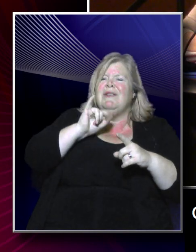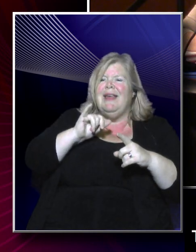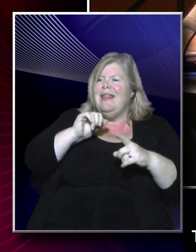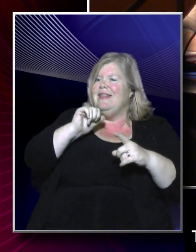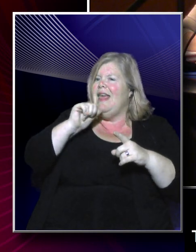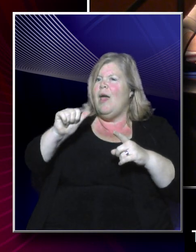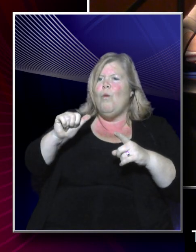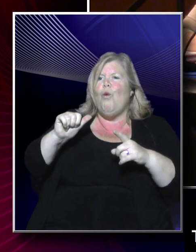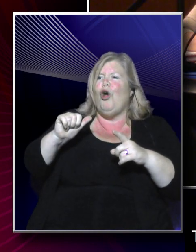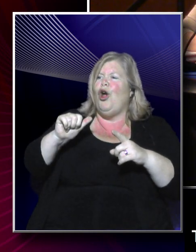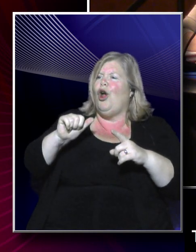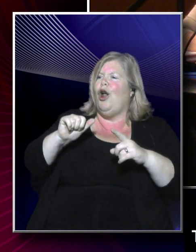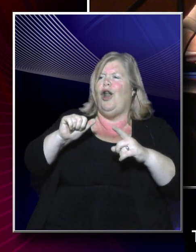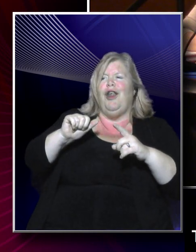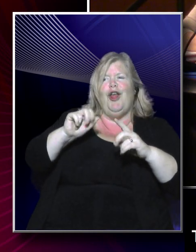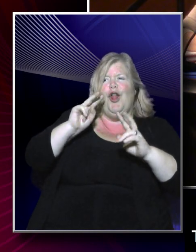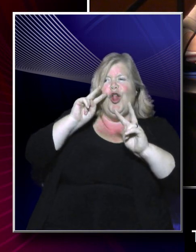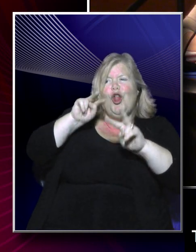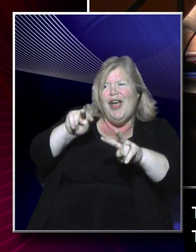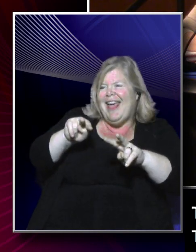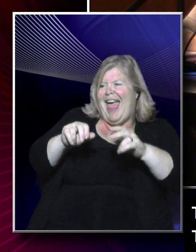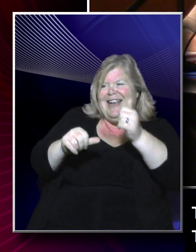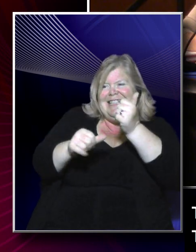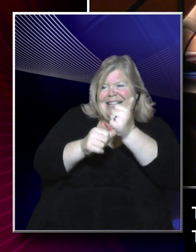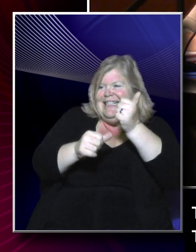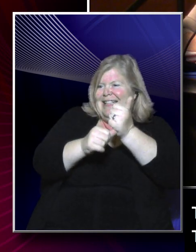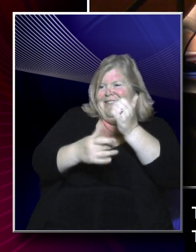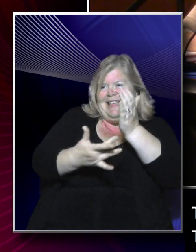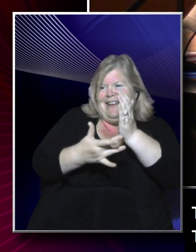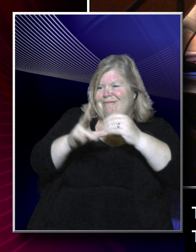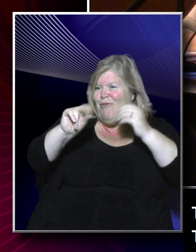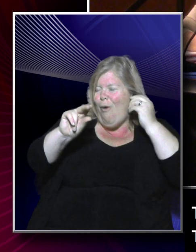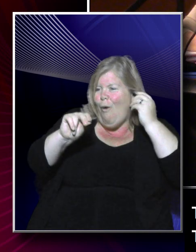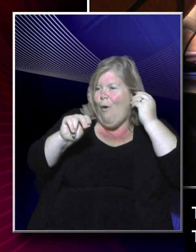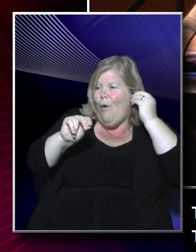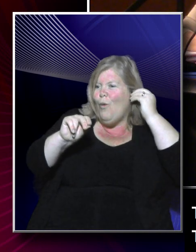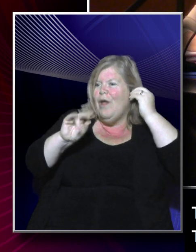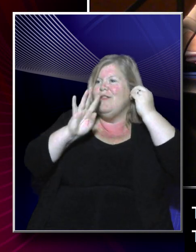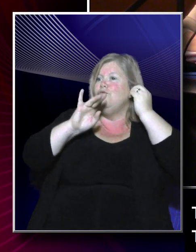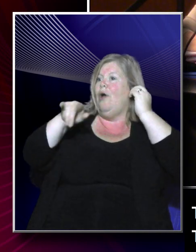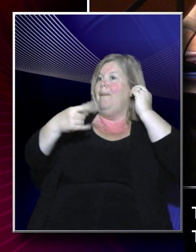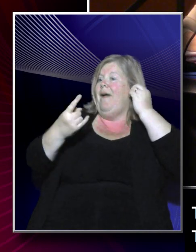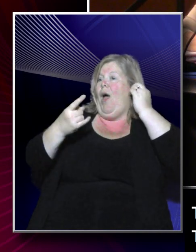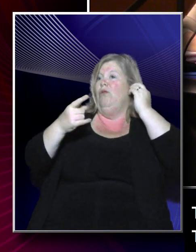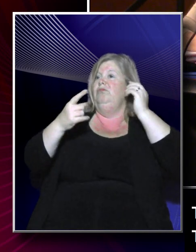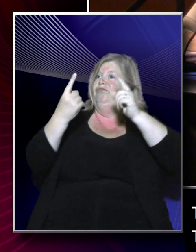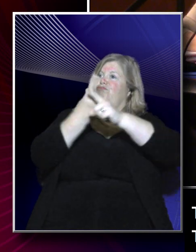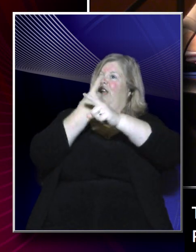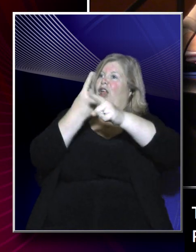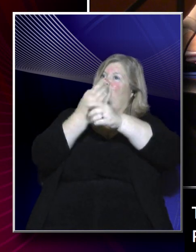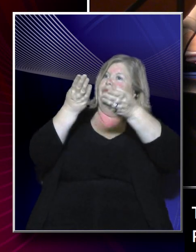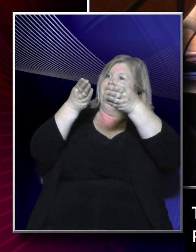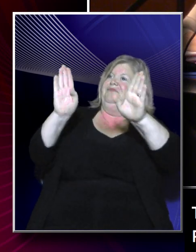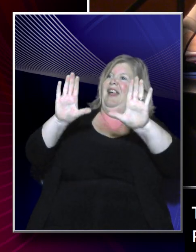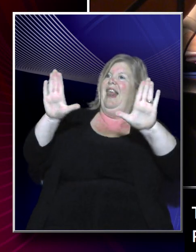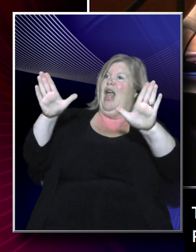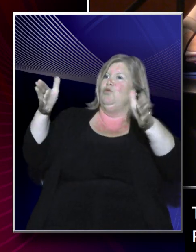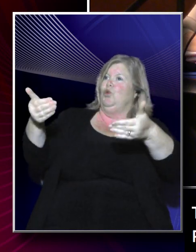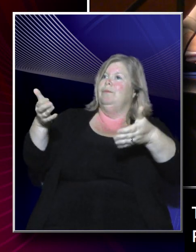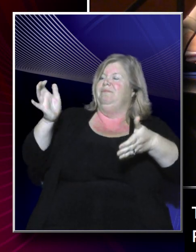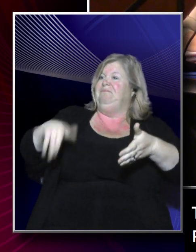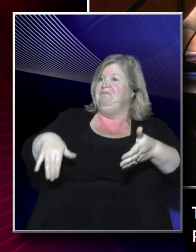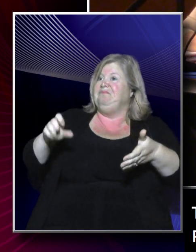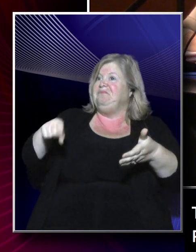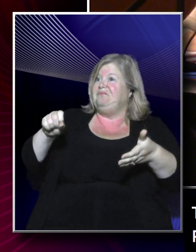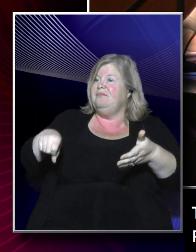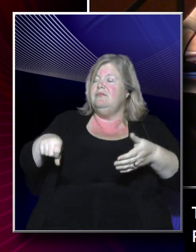at assistive technology. They were looking at what happens in a regular classroom. direct instruction type. That their yeah. model,